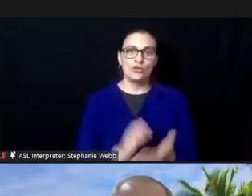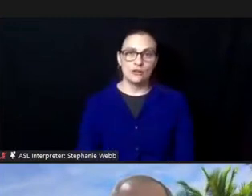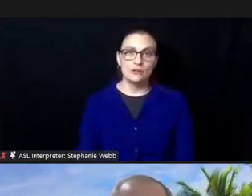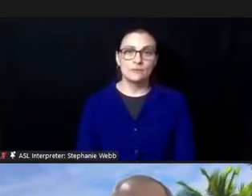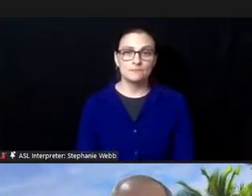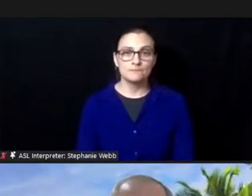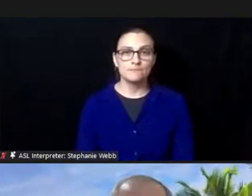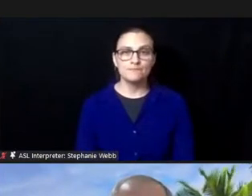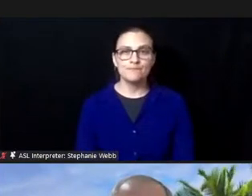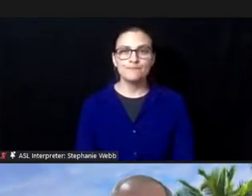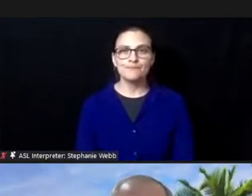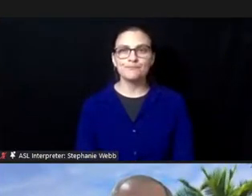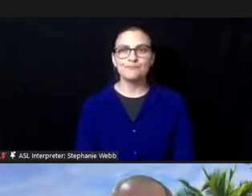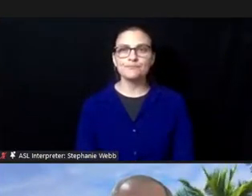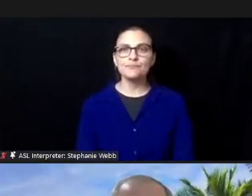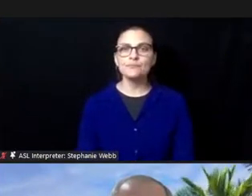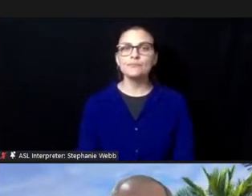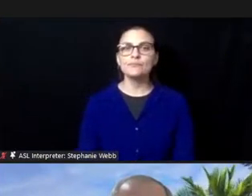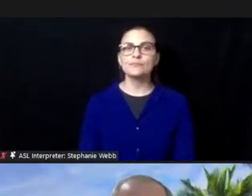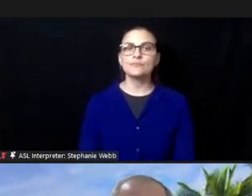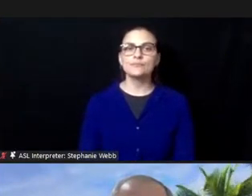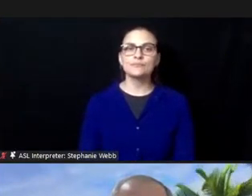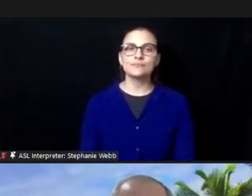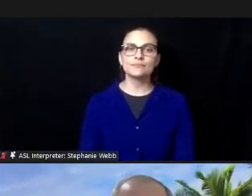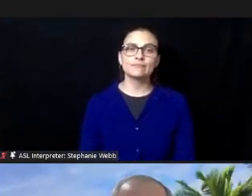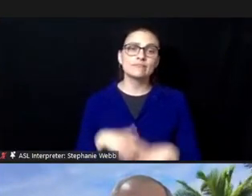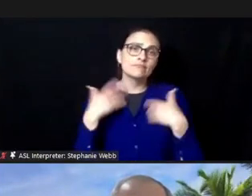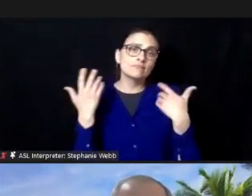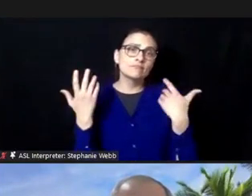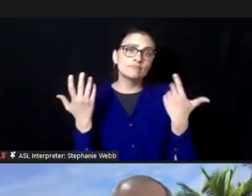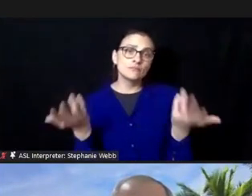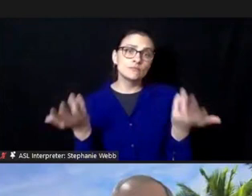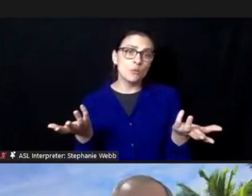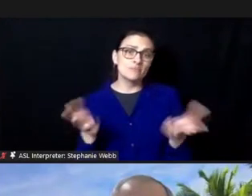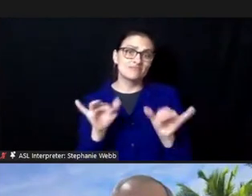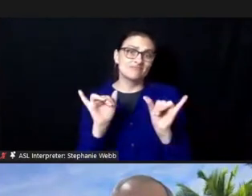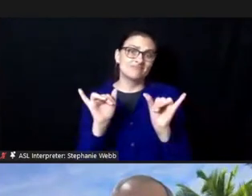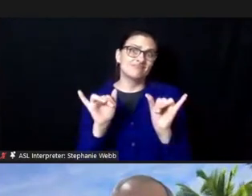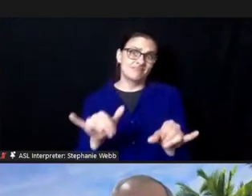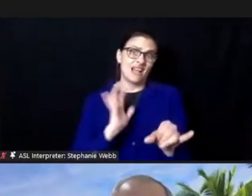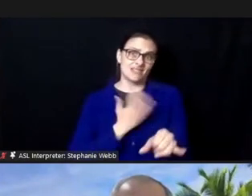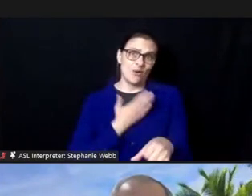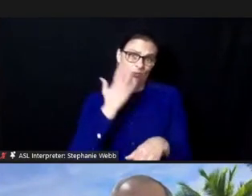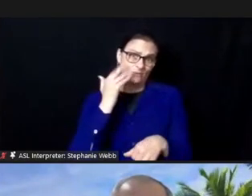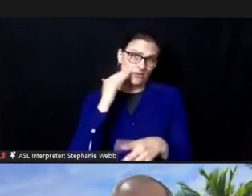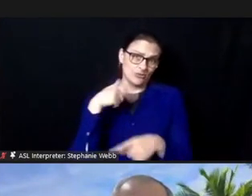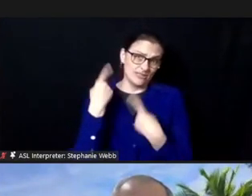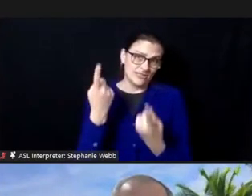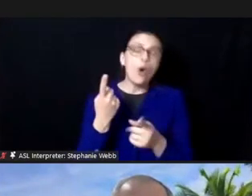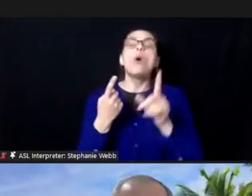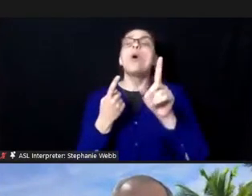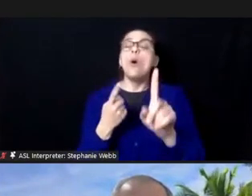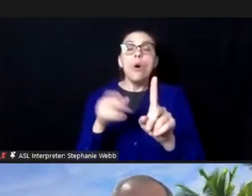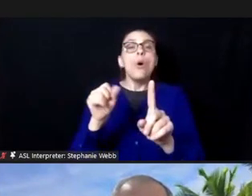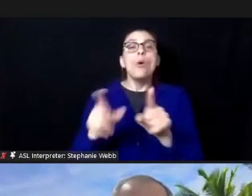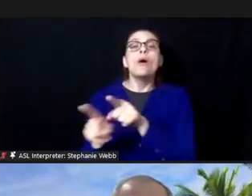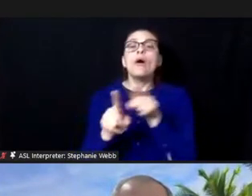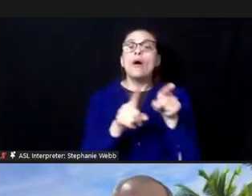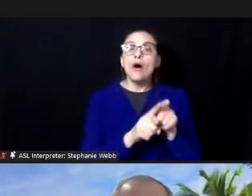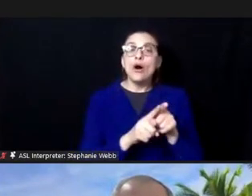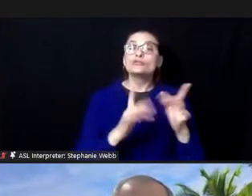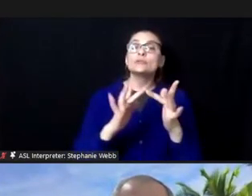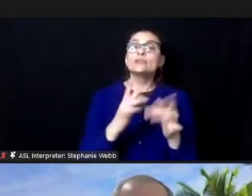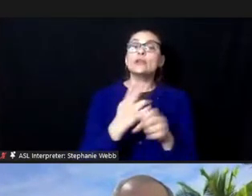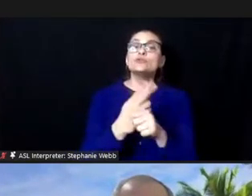Okay, so that's what our experience has been. Oh, yes, we also use it for Wi-Fi calling on our